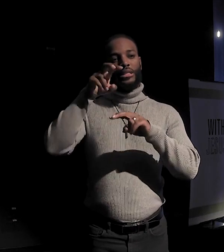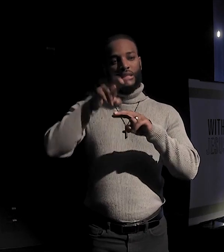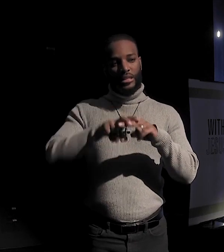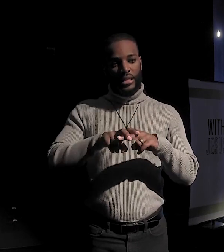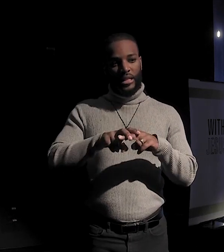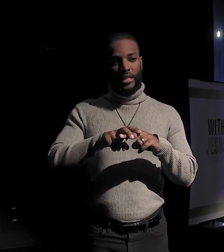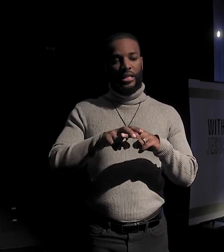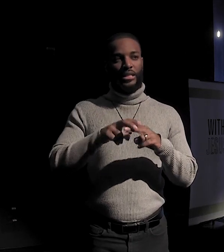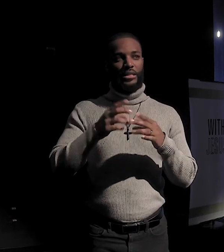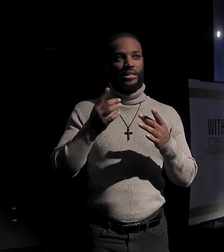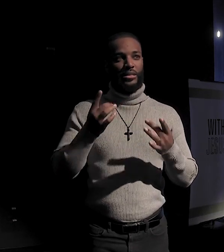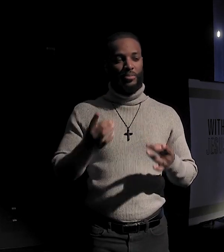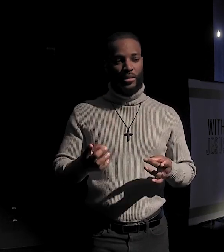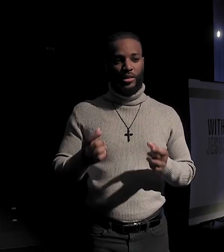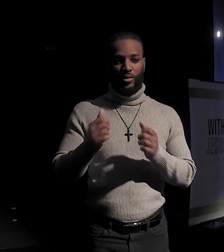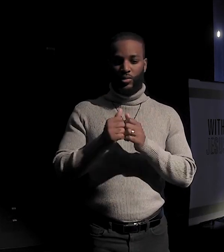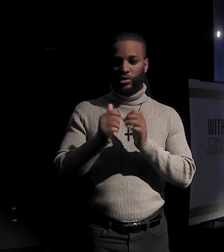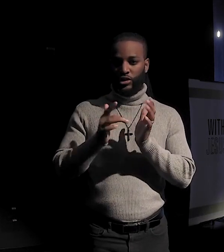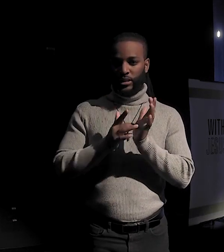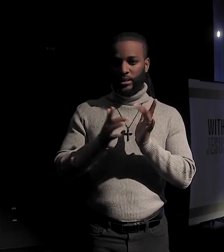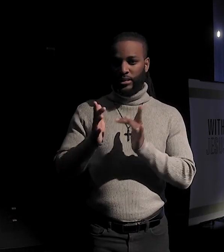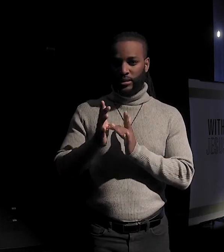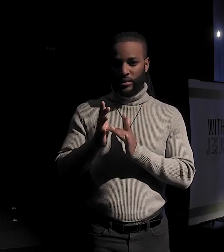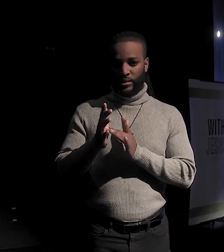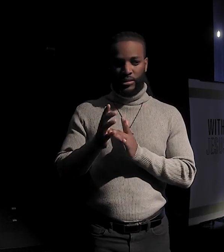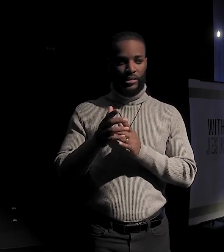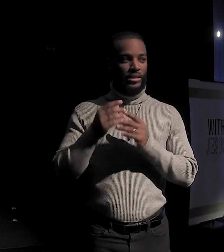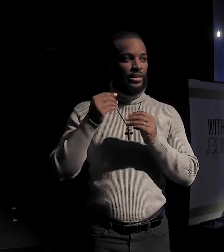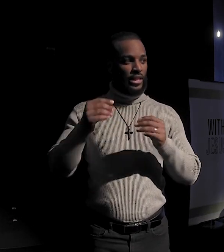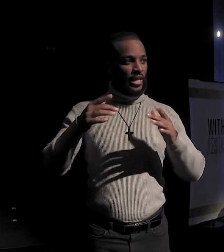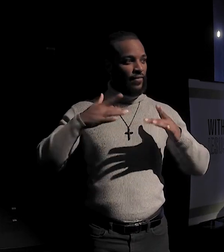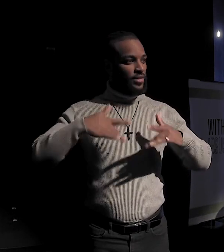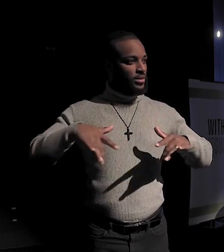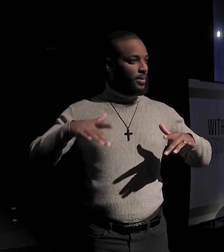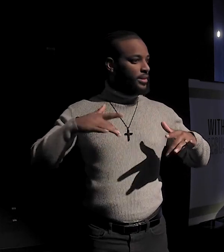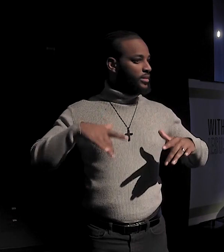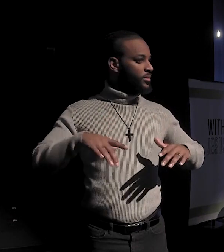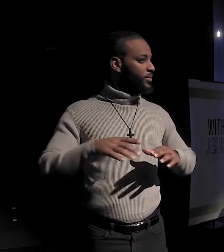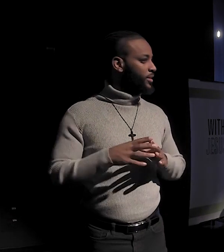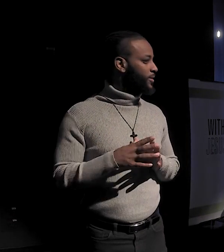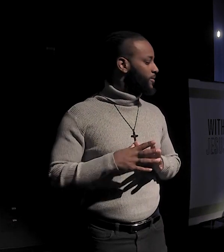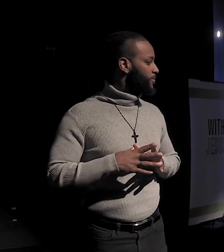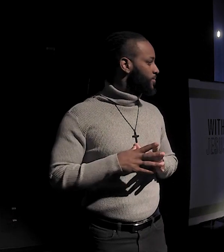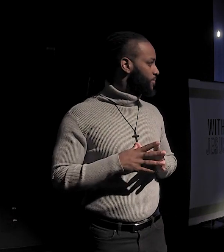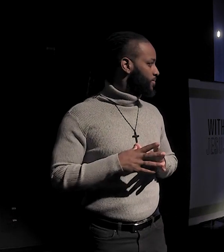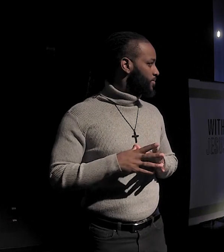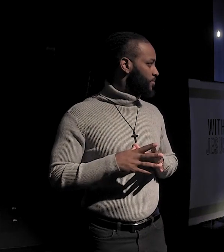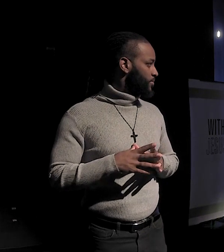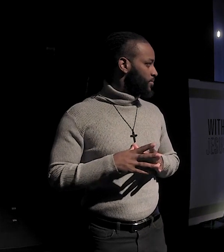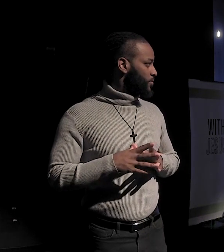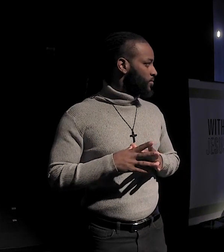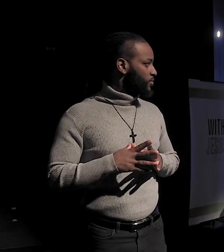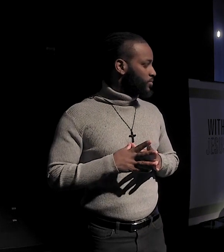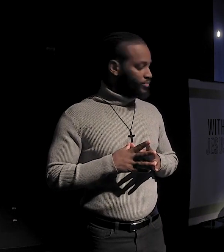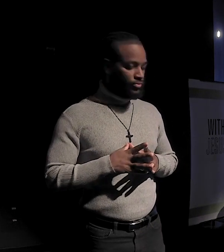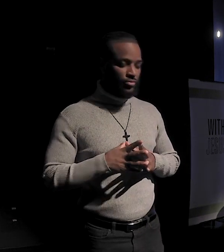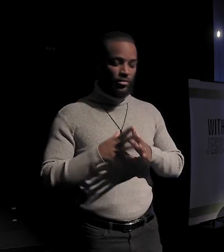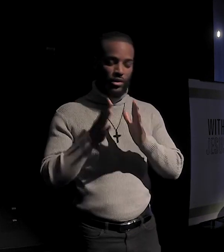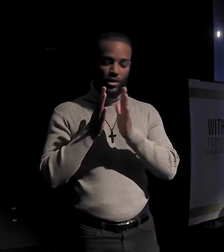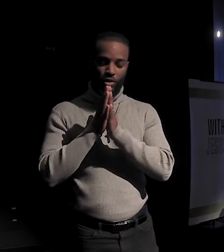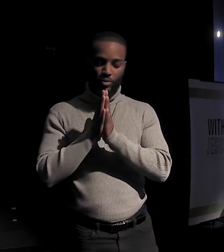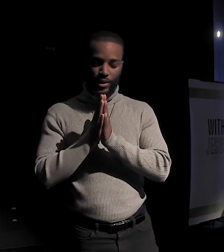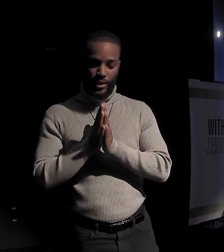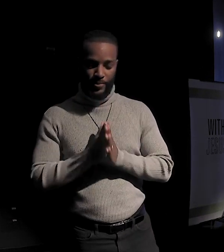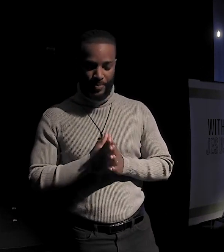be with Jesus. Give space to be. So let me just pray us